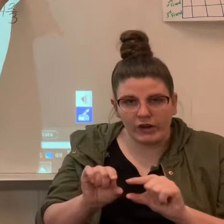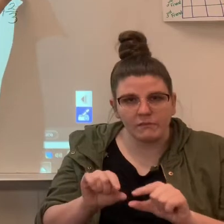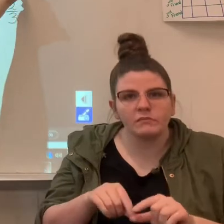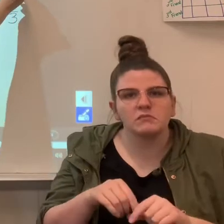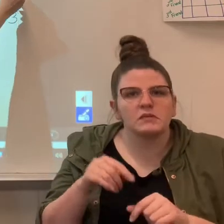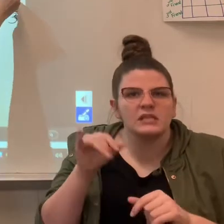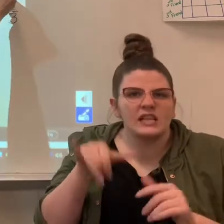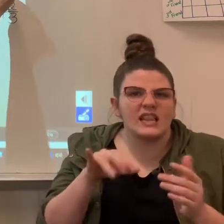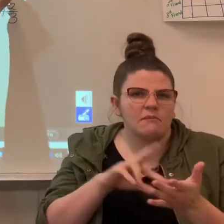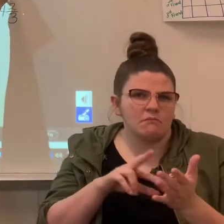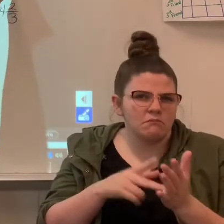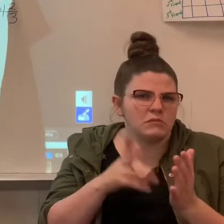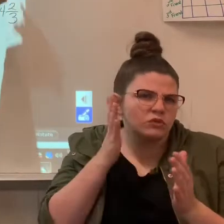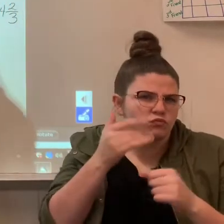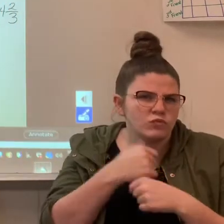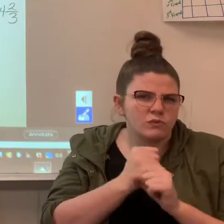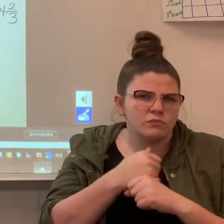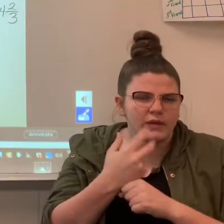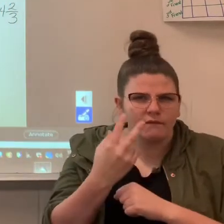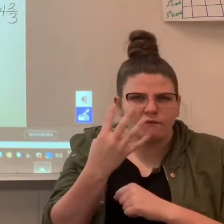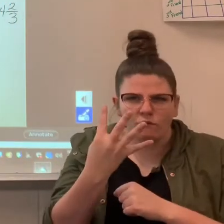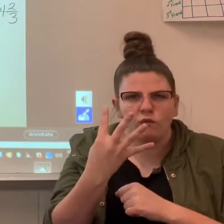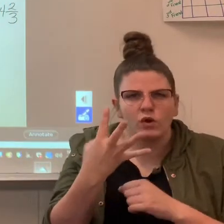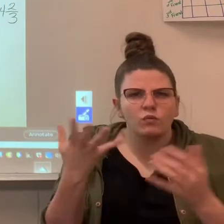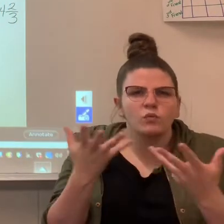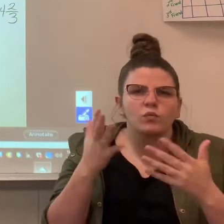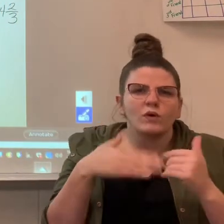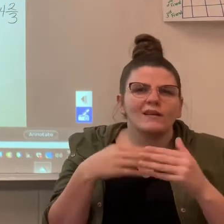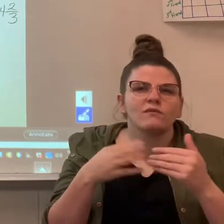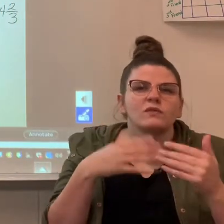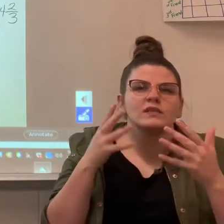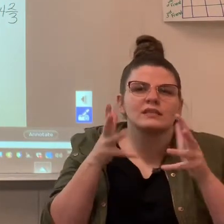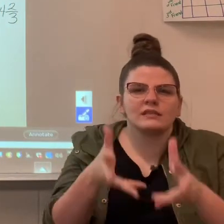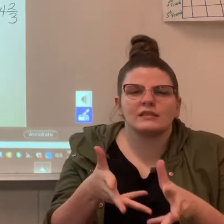left is our 2/3.